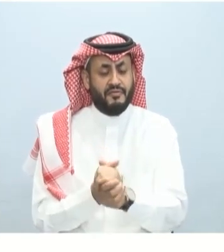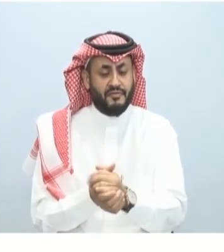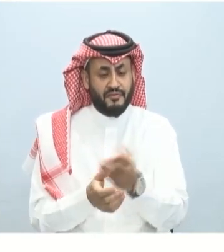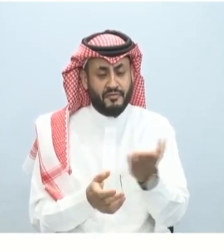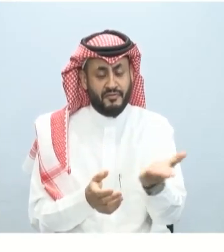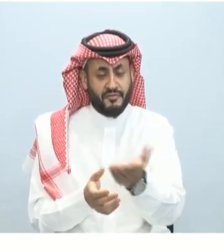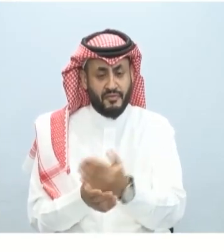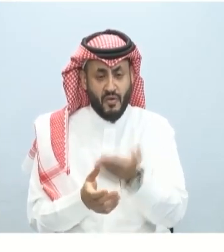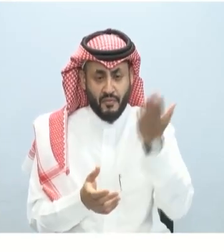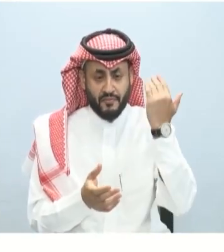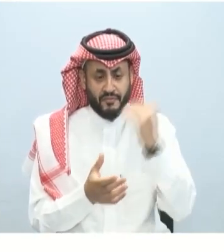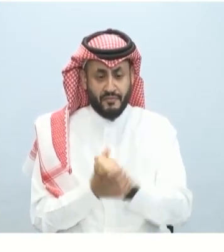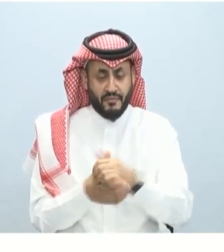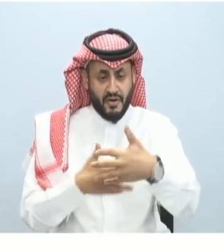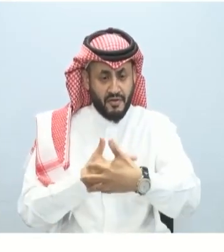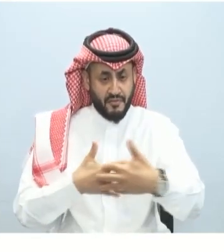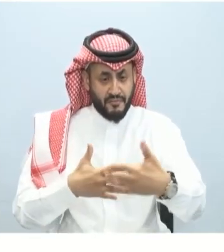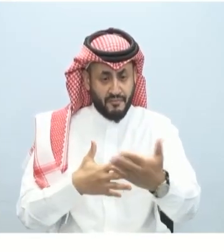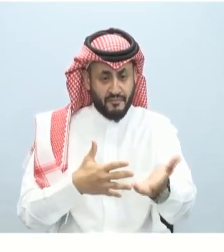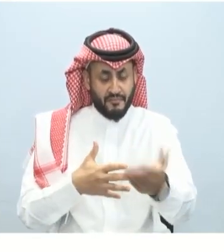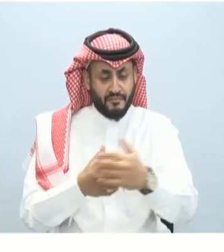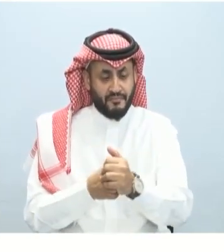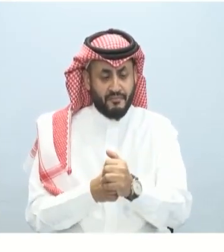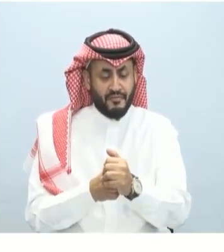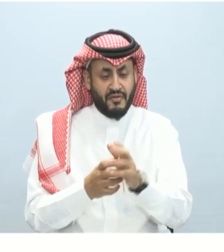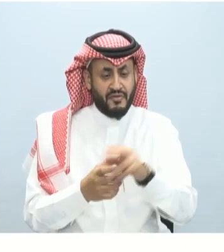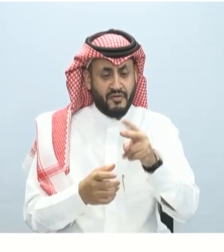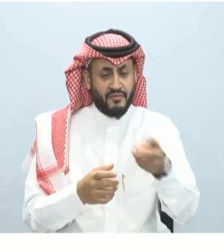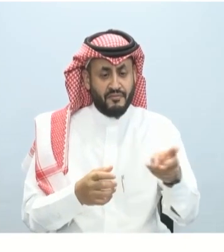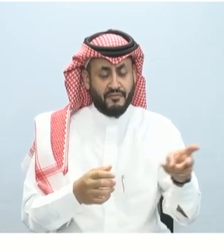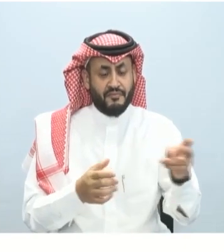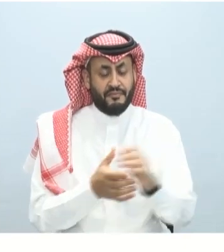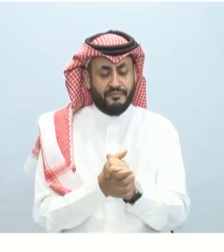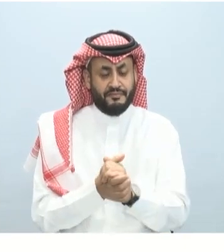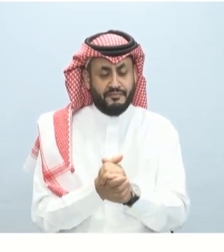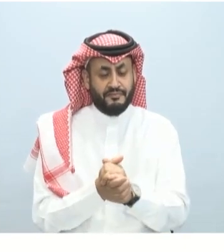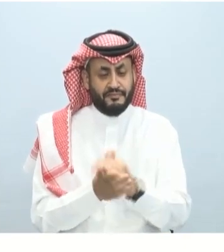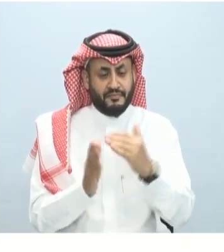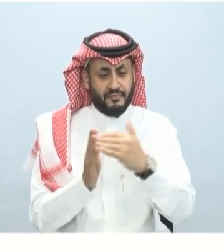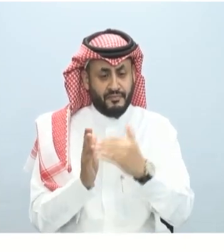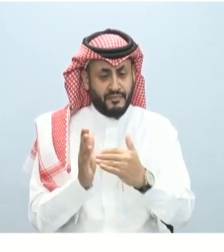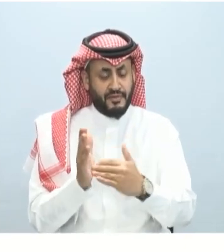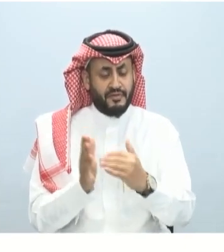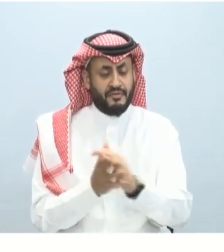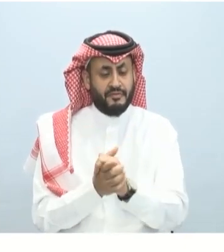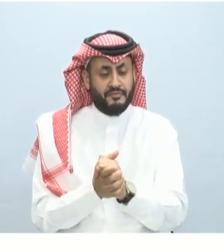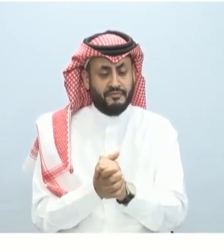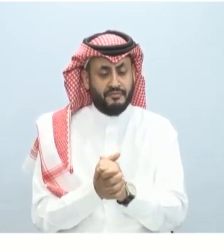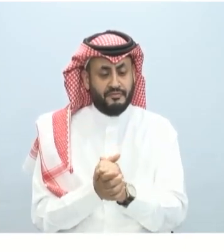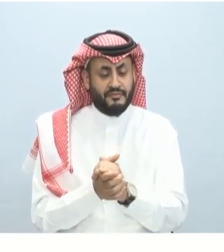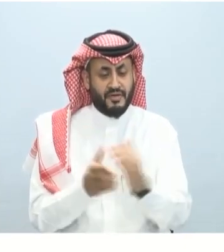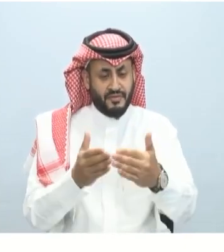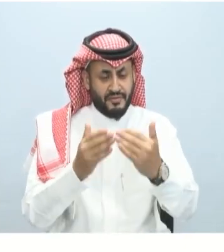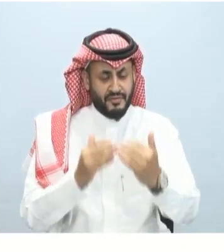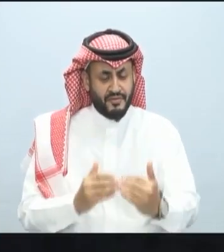remember that we had the table here, we had different types or genres, as we can say,